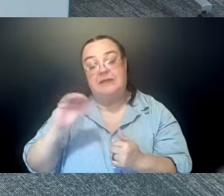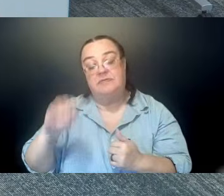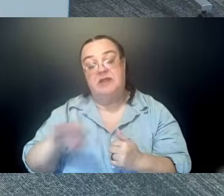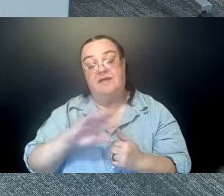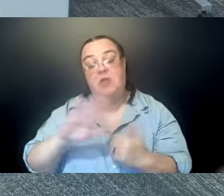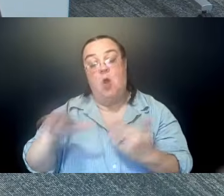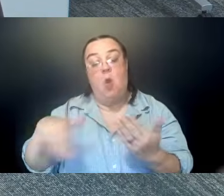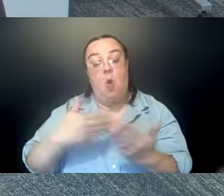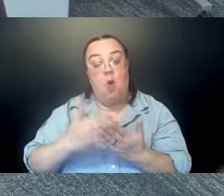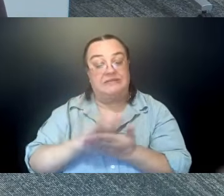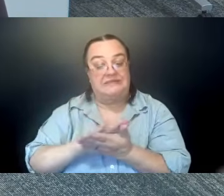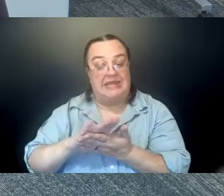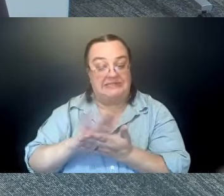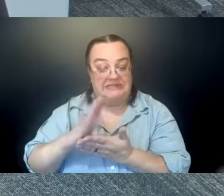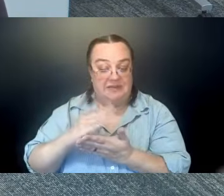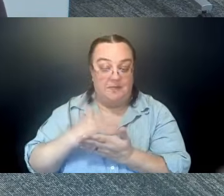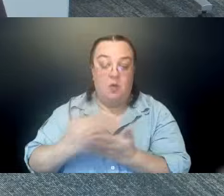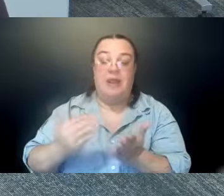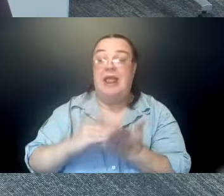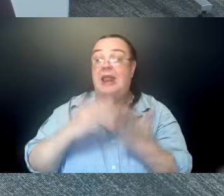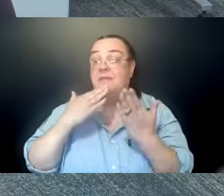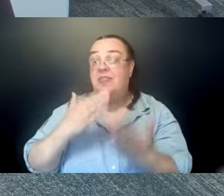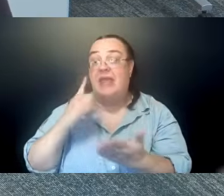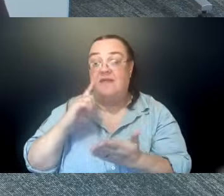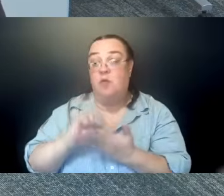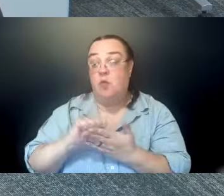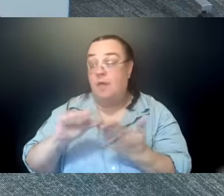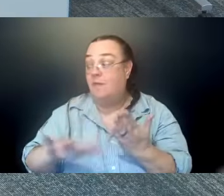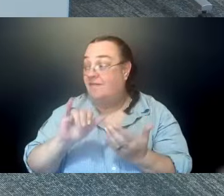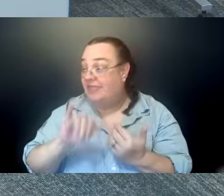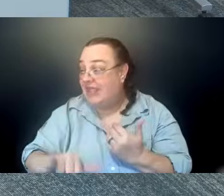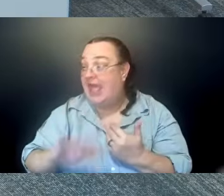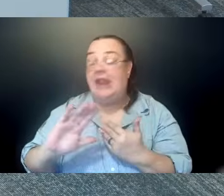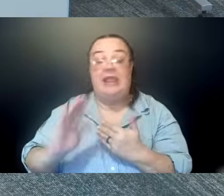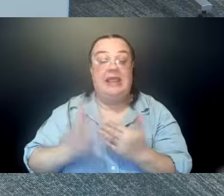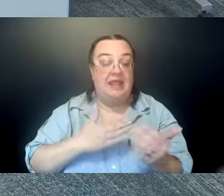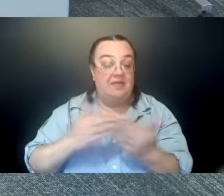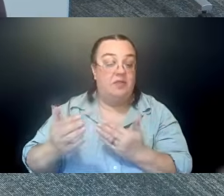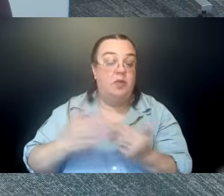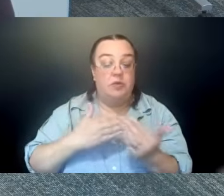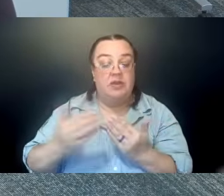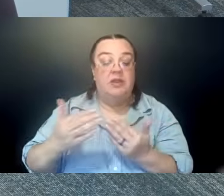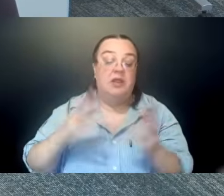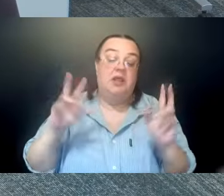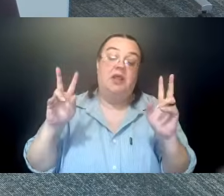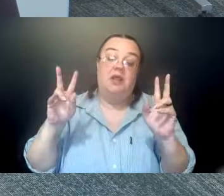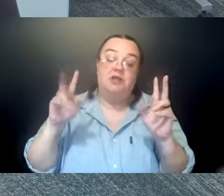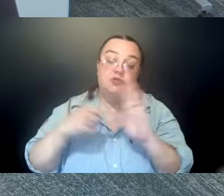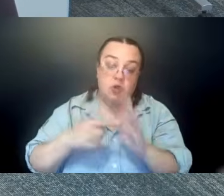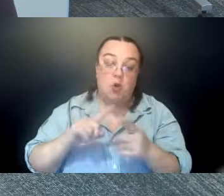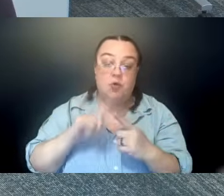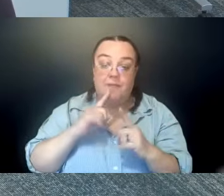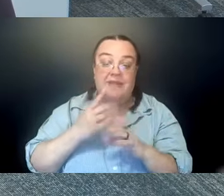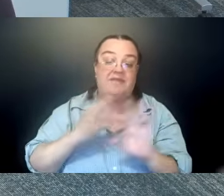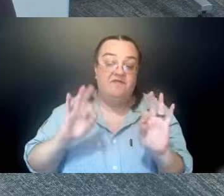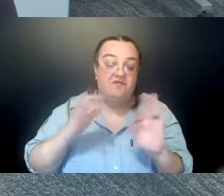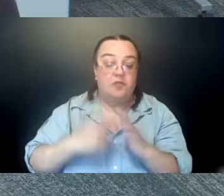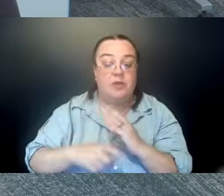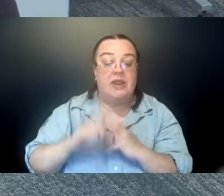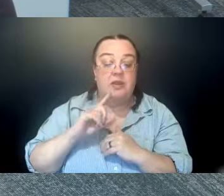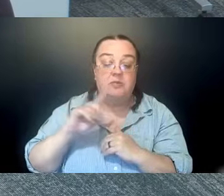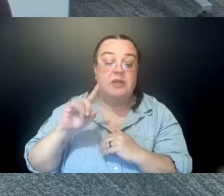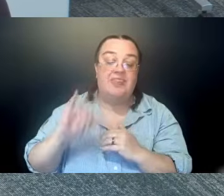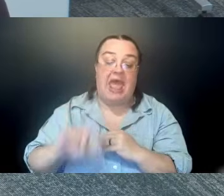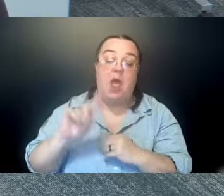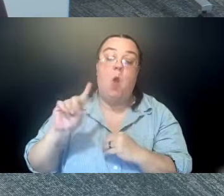sanitation budget. So thank you again for removing that item, even though it was shown to be free. That was only when it was a pilot project. We've